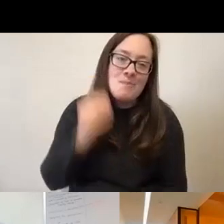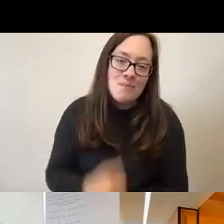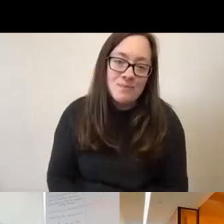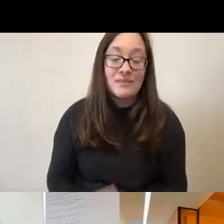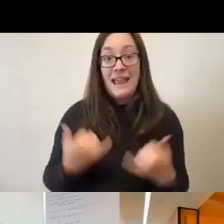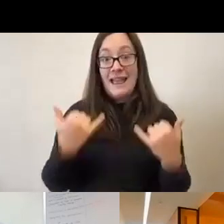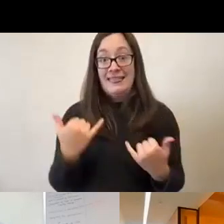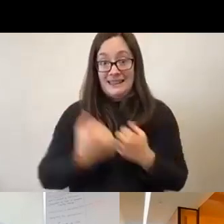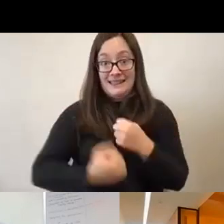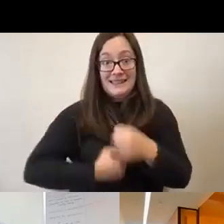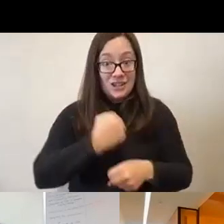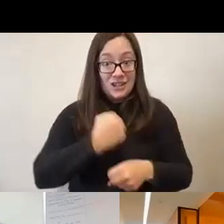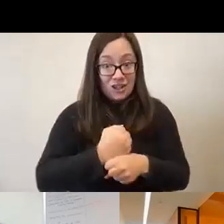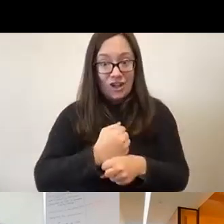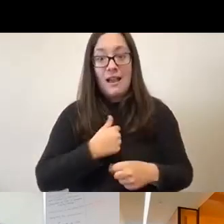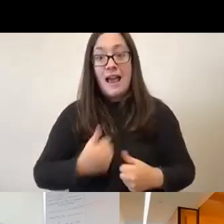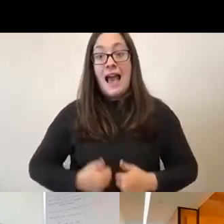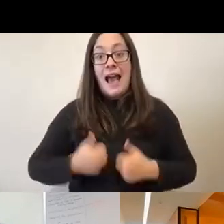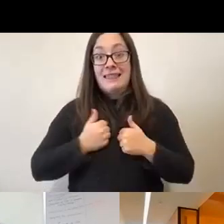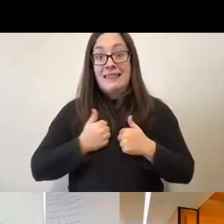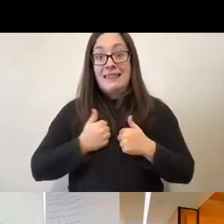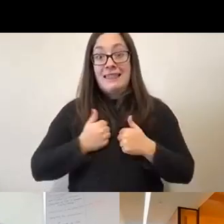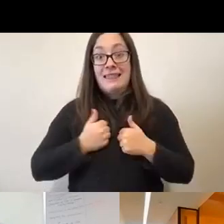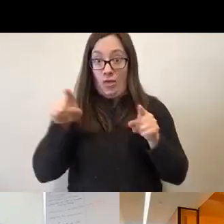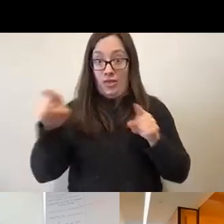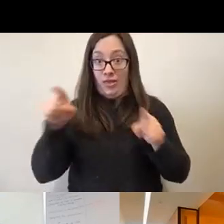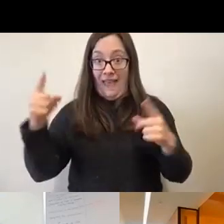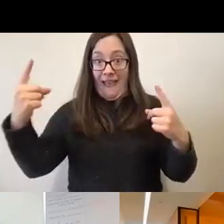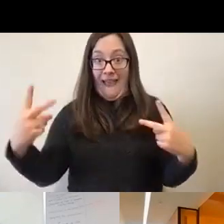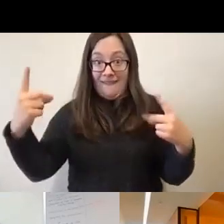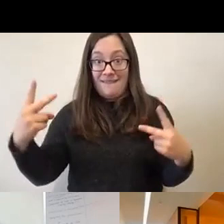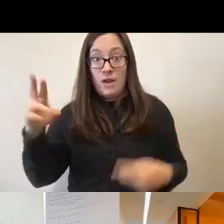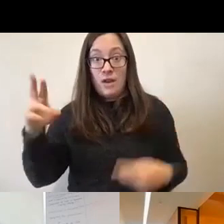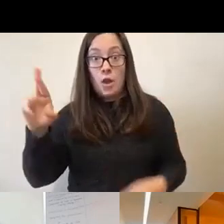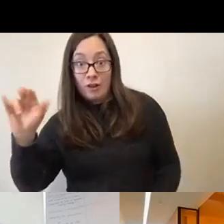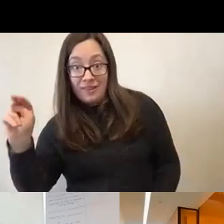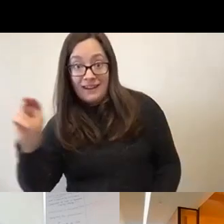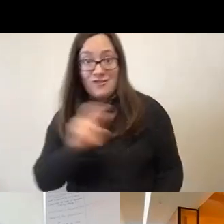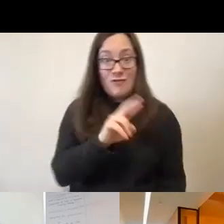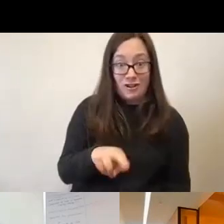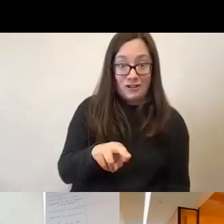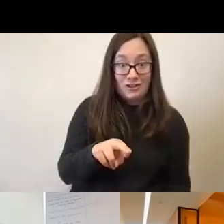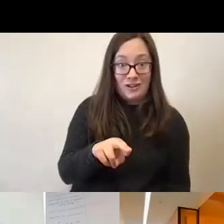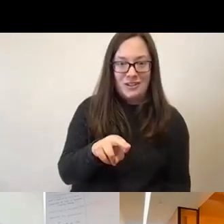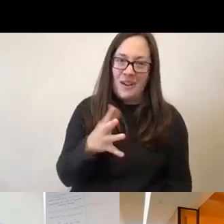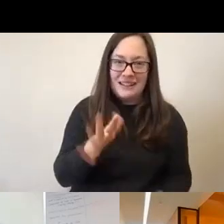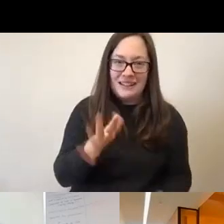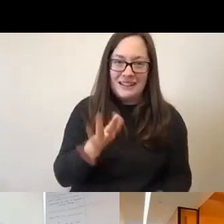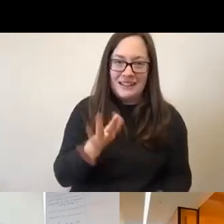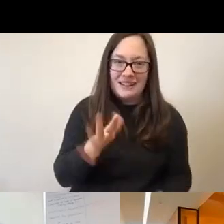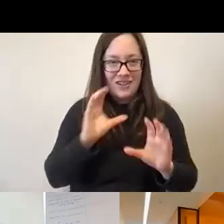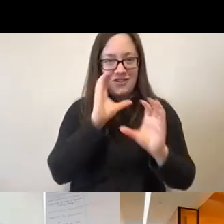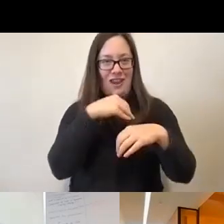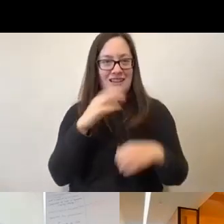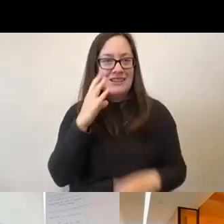equal time living in Brooklyn and living in Rochester. So it's kind of like a funky experience to know that